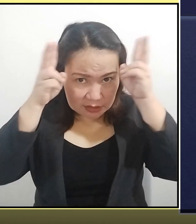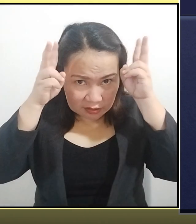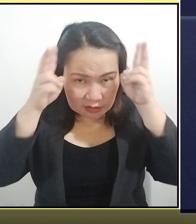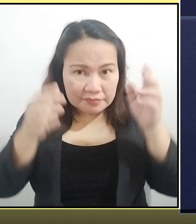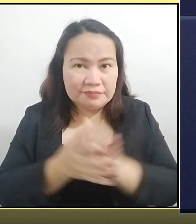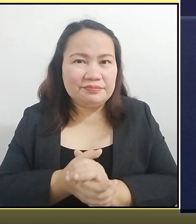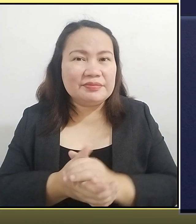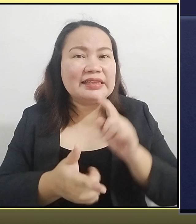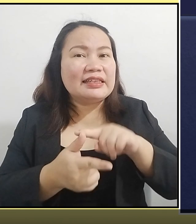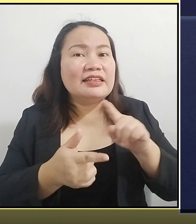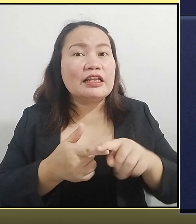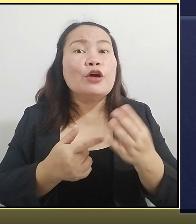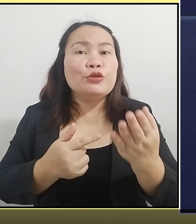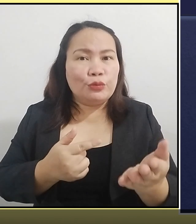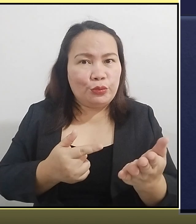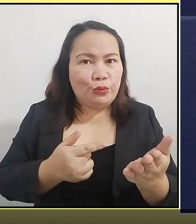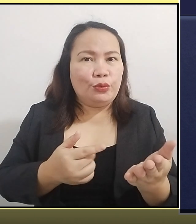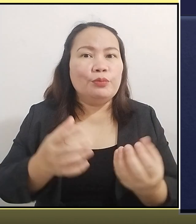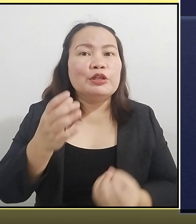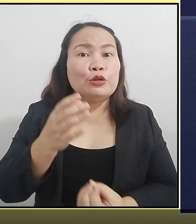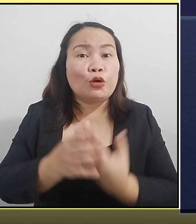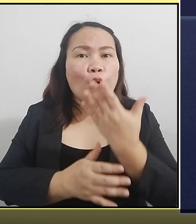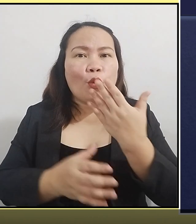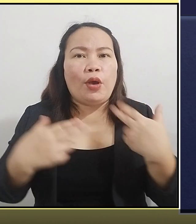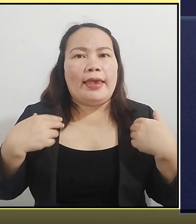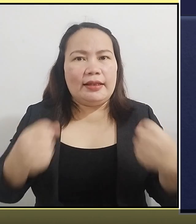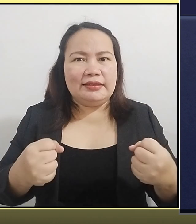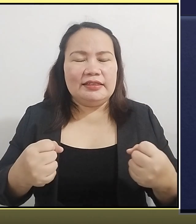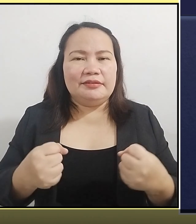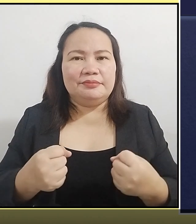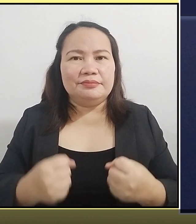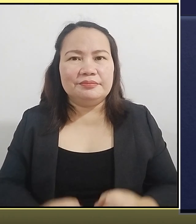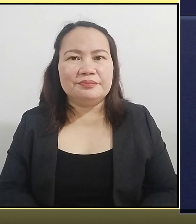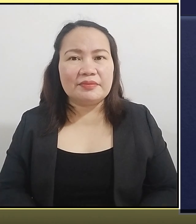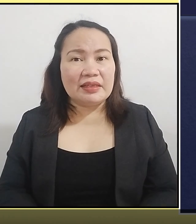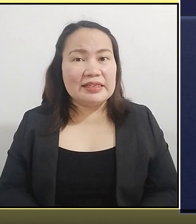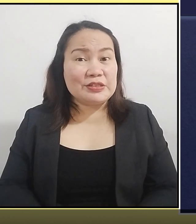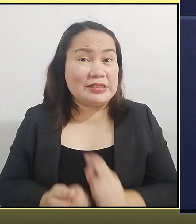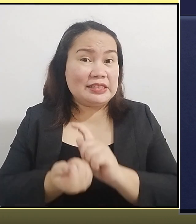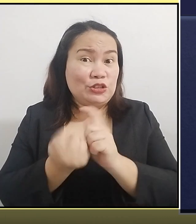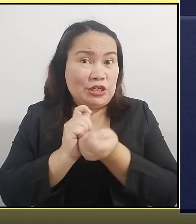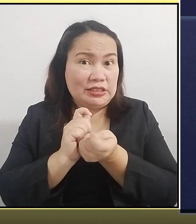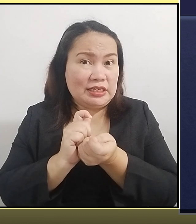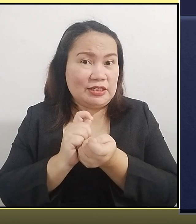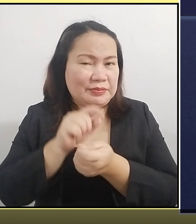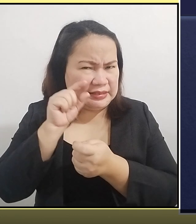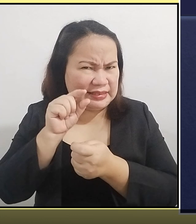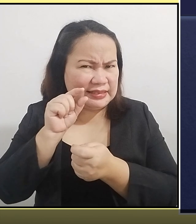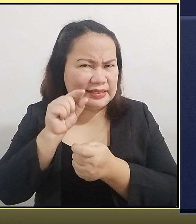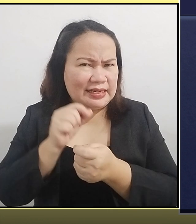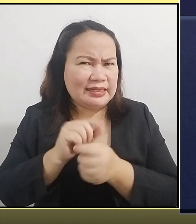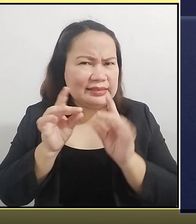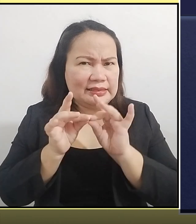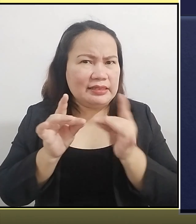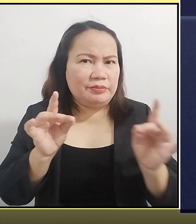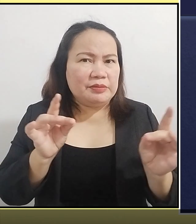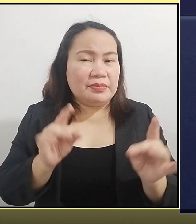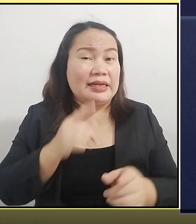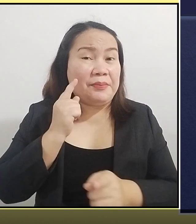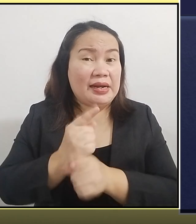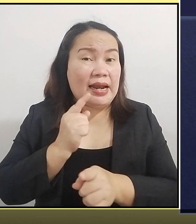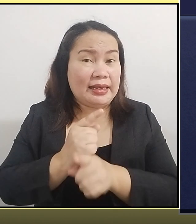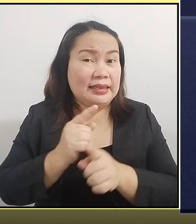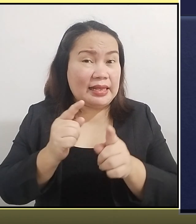then you will grow healthy. Okay. So, i-rephrase natin kahit papano. Okay, yung